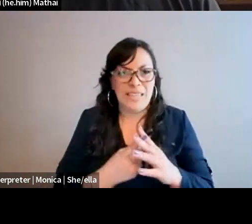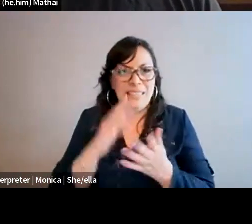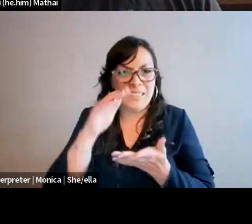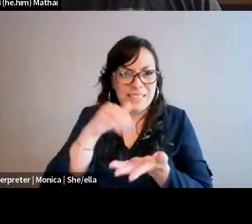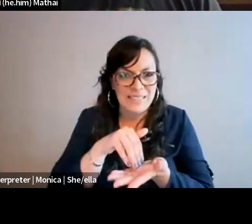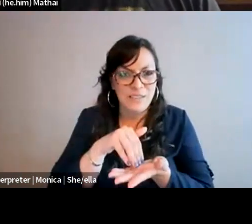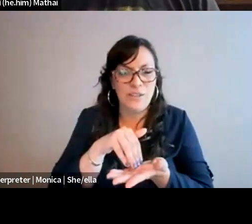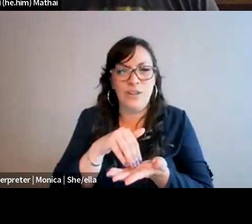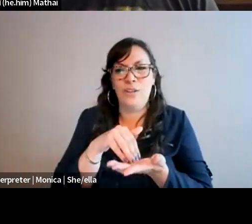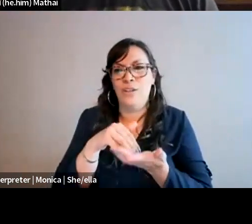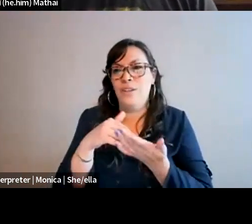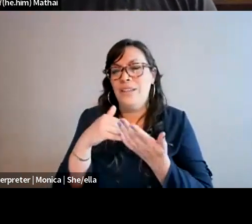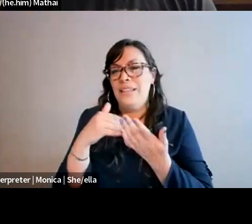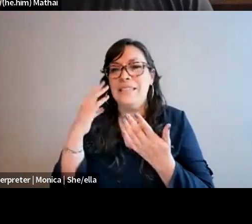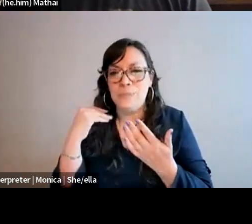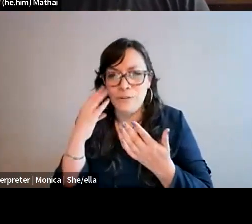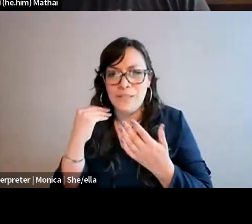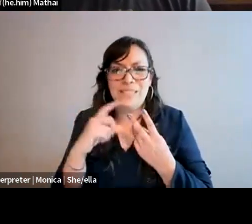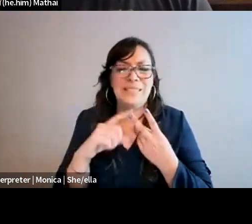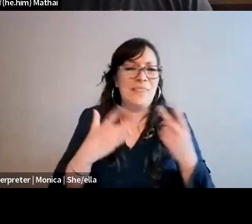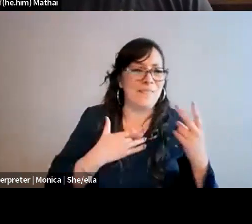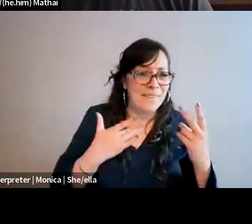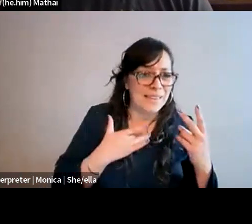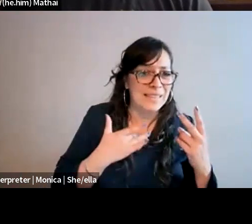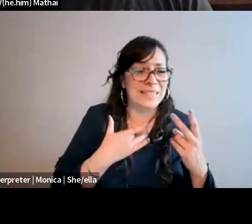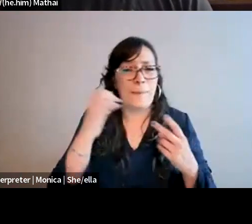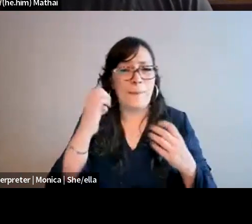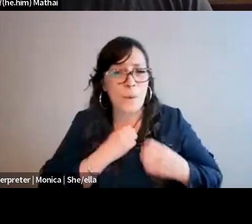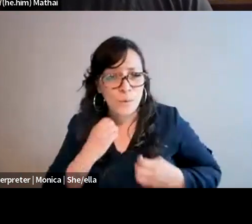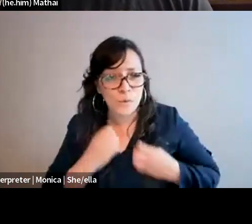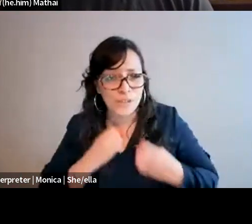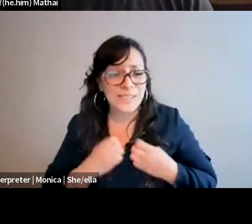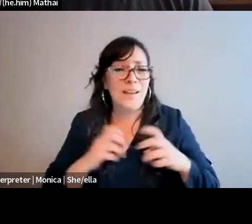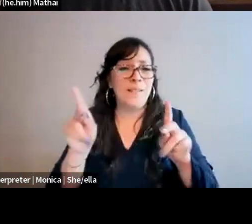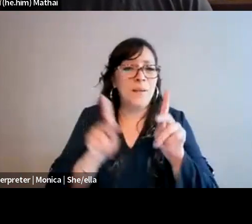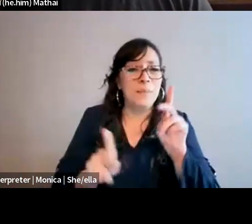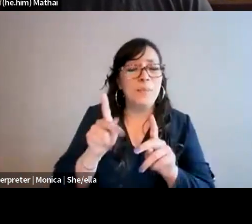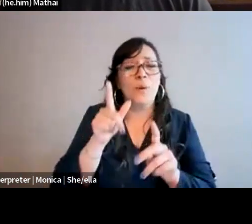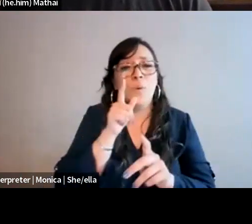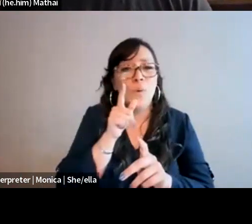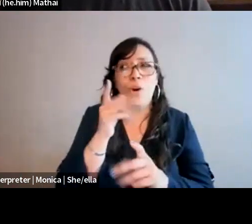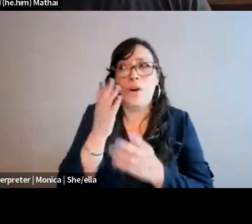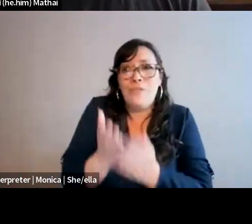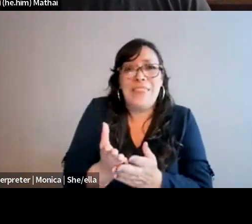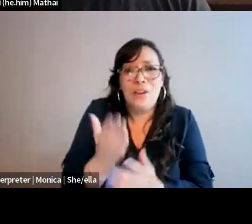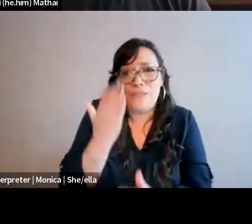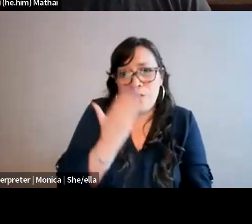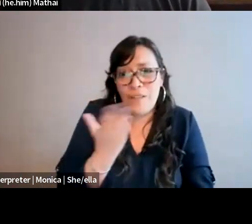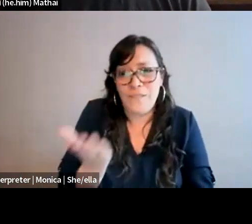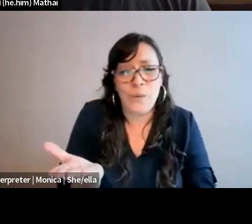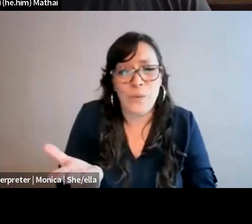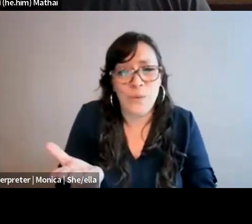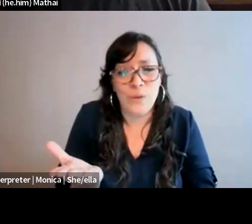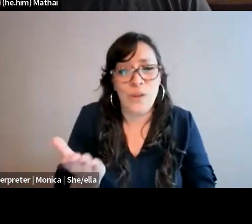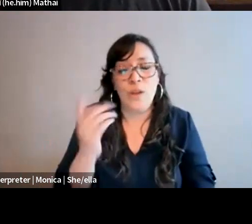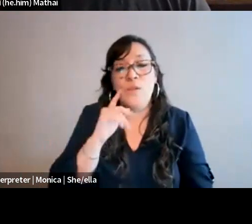the experiences and feelings and emotions of the people who are right in front of us. And